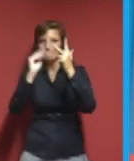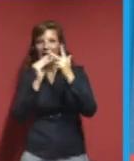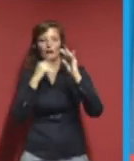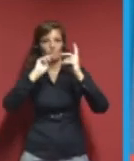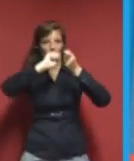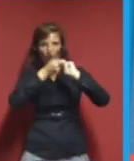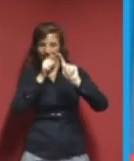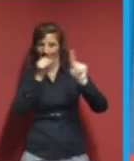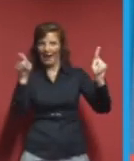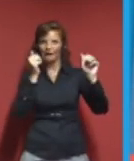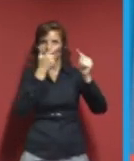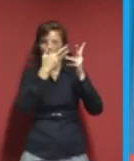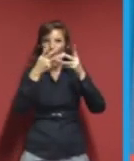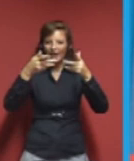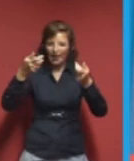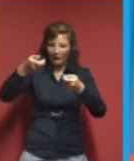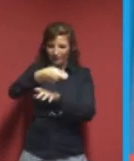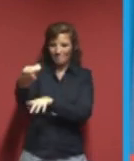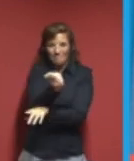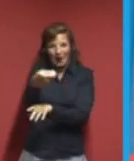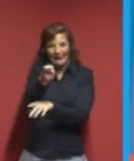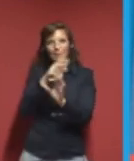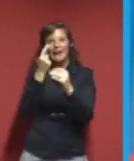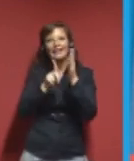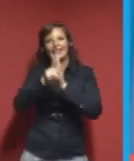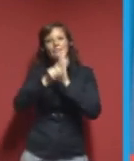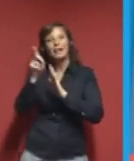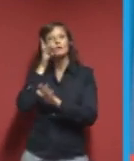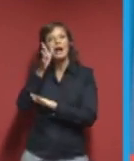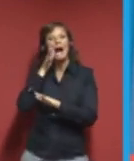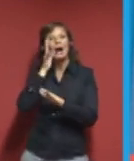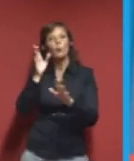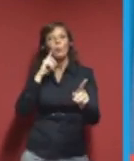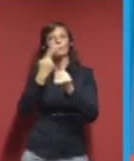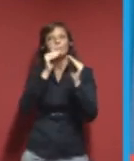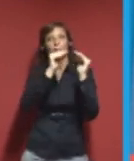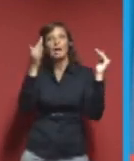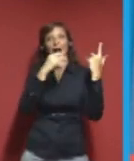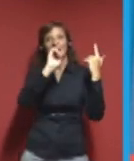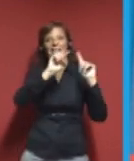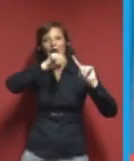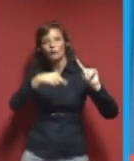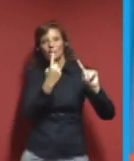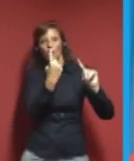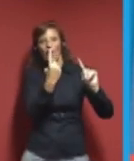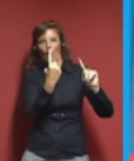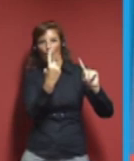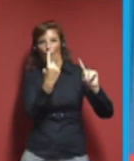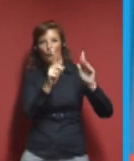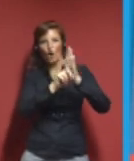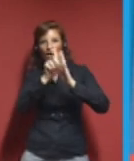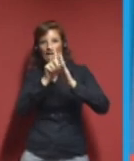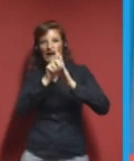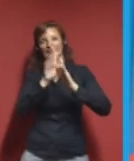that they can keep the temperature of the water variation at 0.1 degree Fahrenheit difference. Most espresso